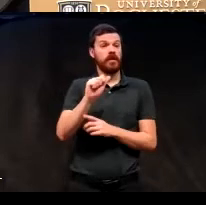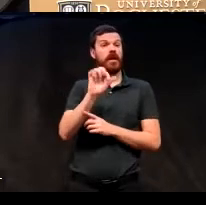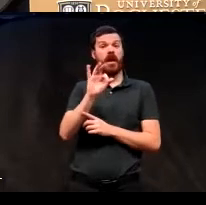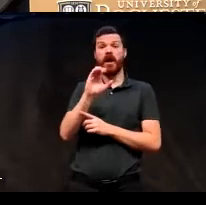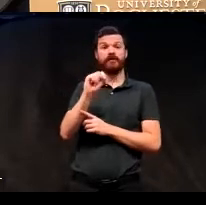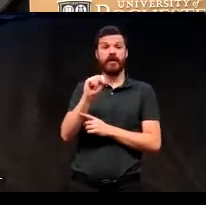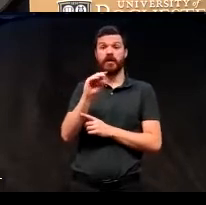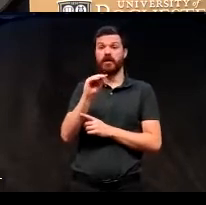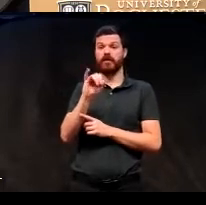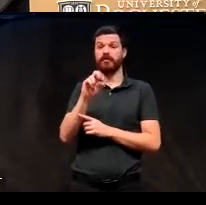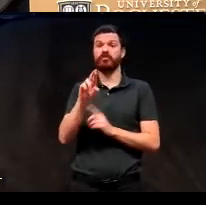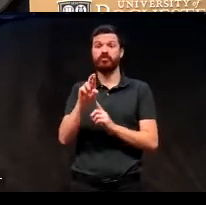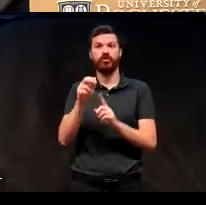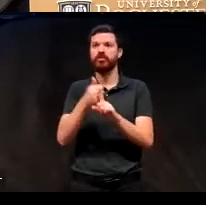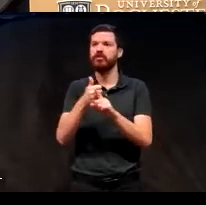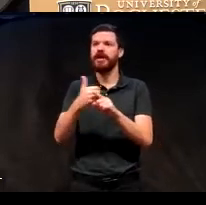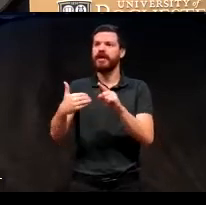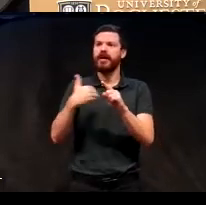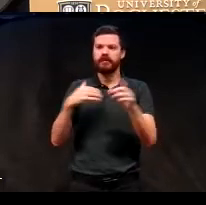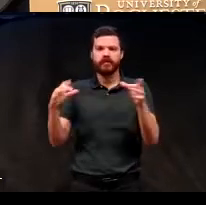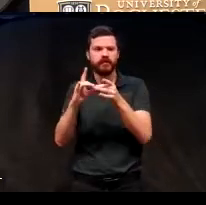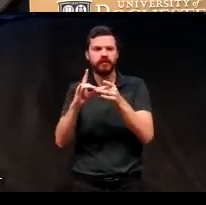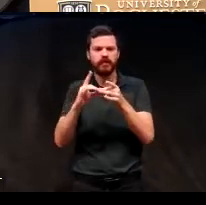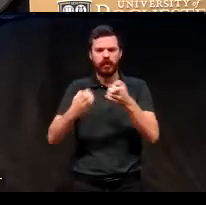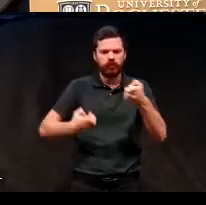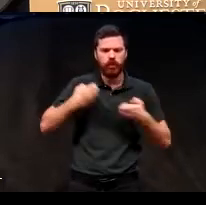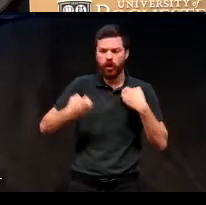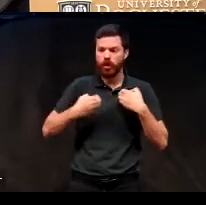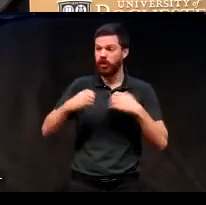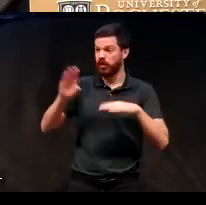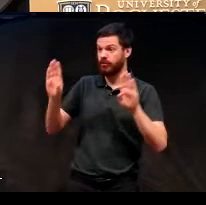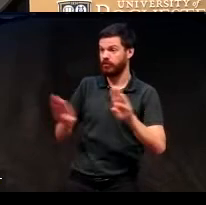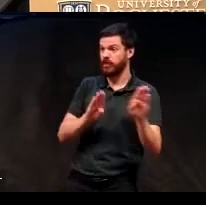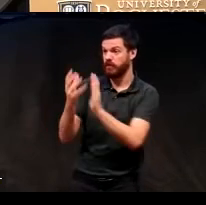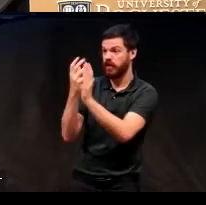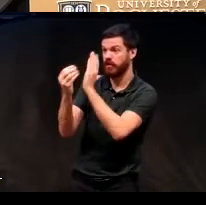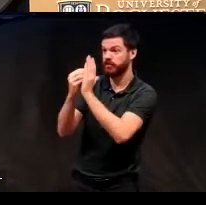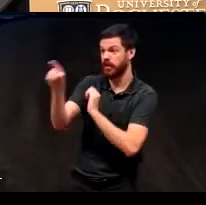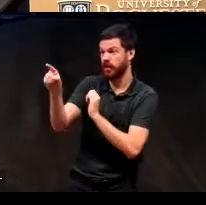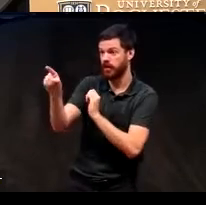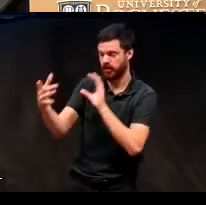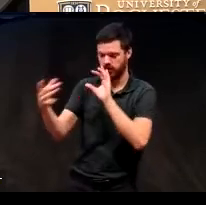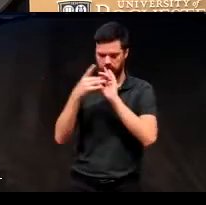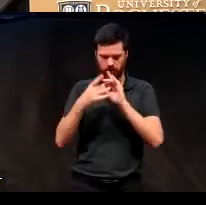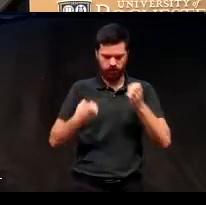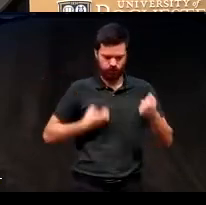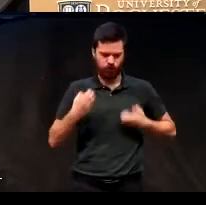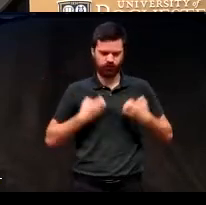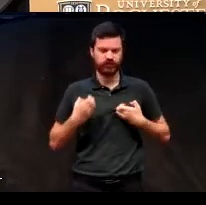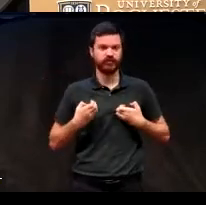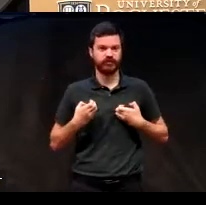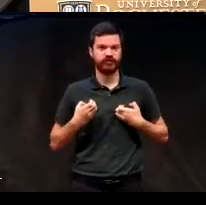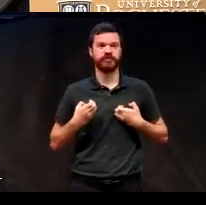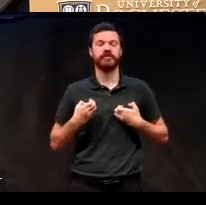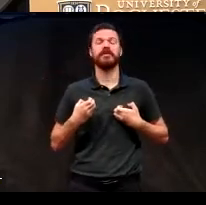right? It's attached to certain emotions. The behavior that you see outside is attached to emotions.